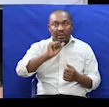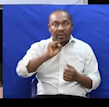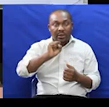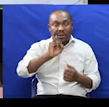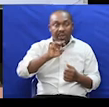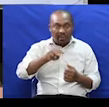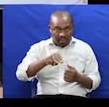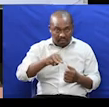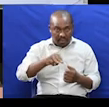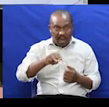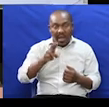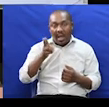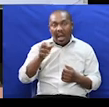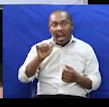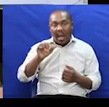base.